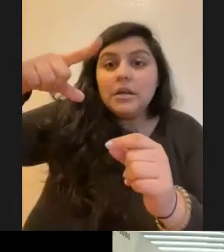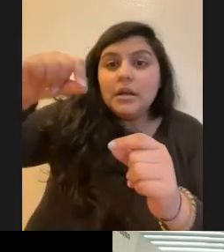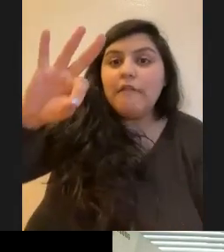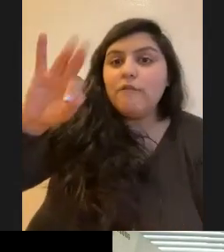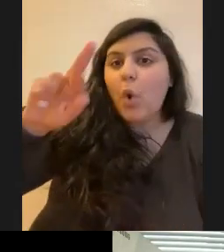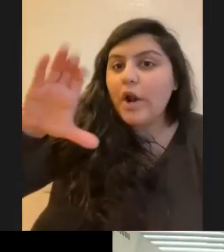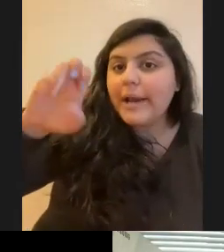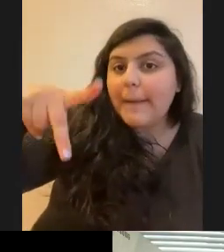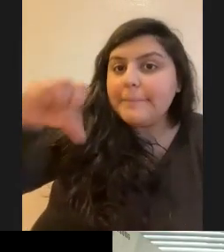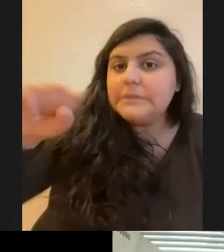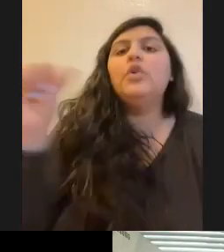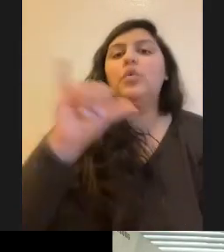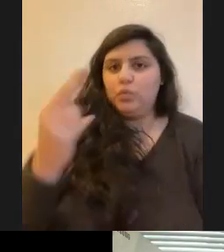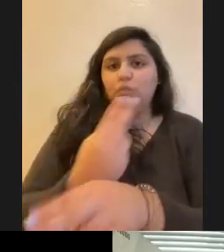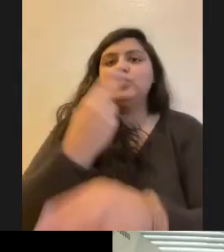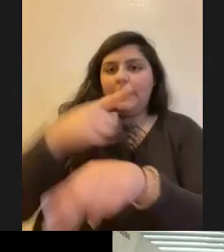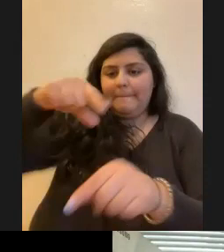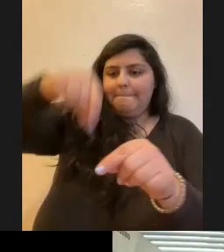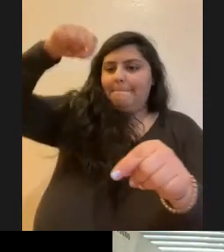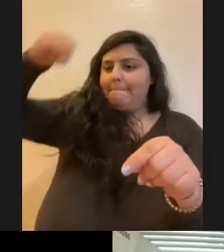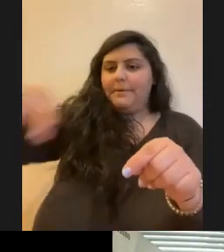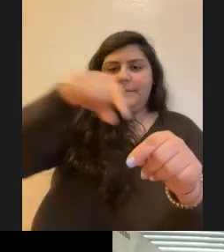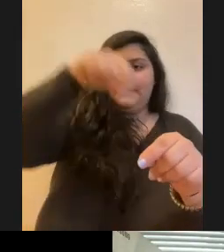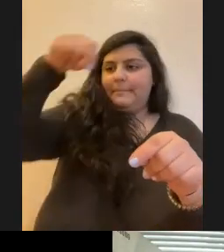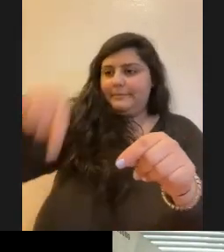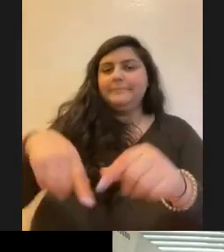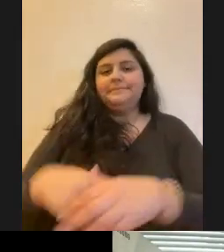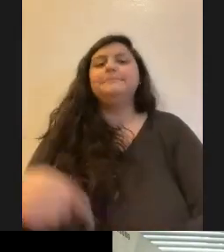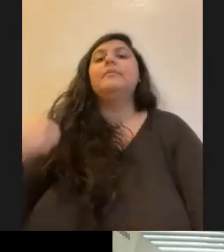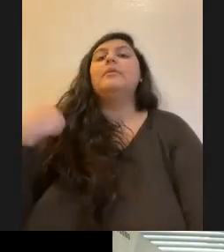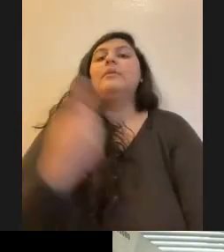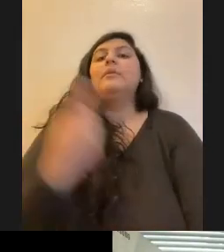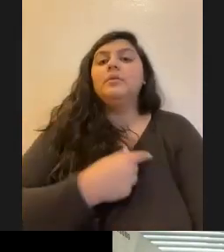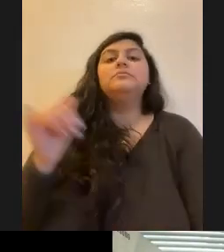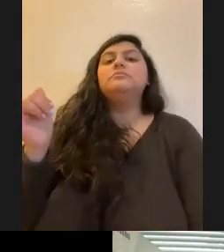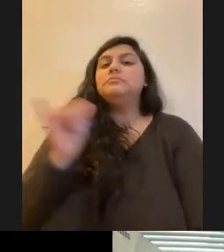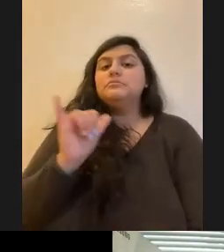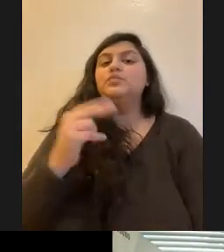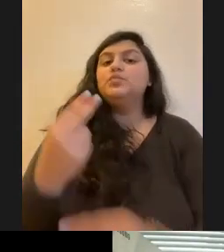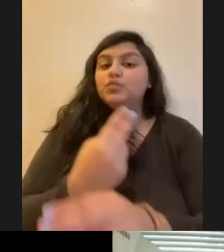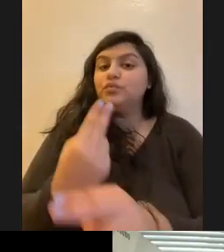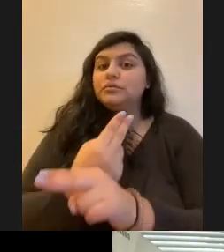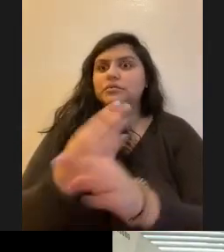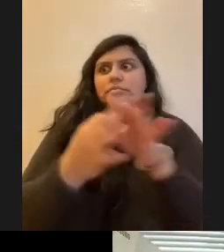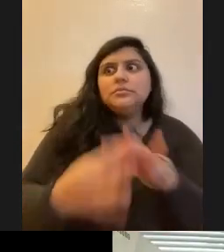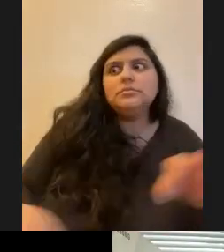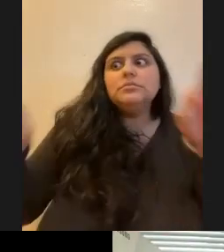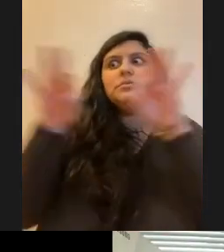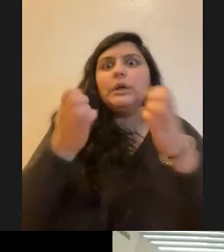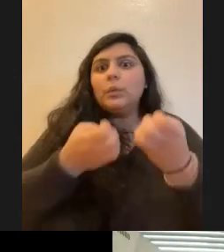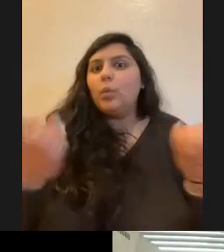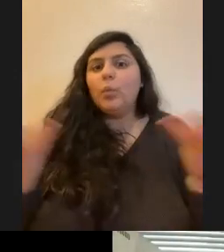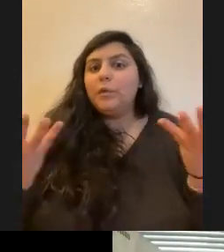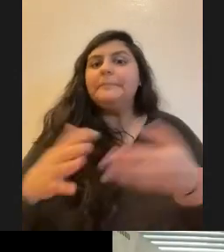are always important for picking them out. And then in general, one of our most like vital pieces of equipment is like